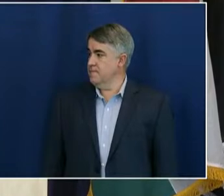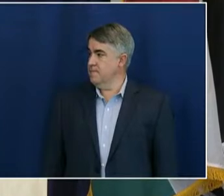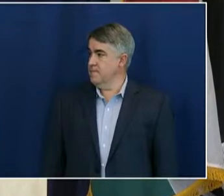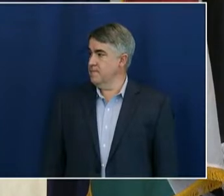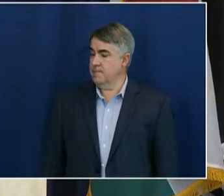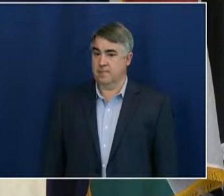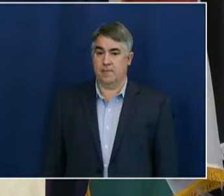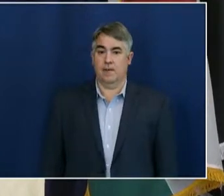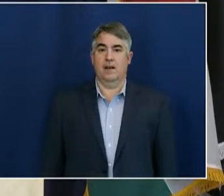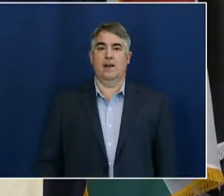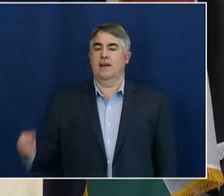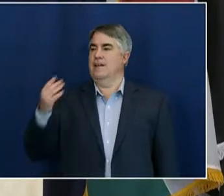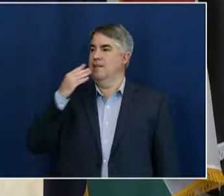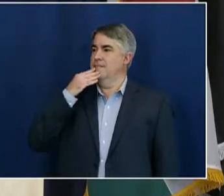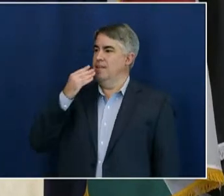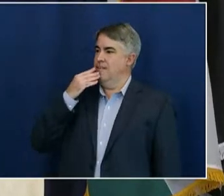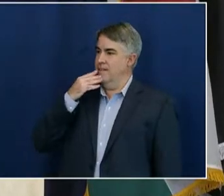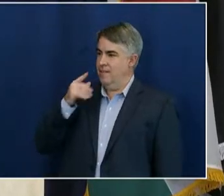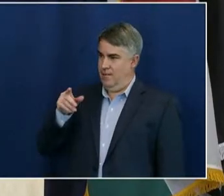Thank you, Chair Fletcher.